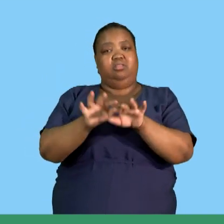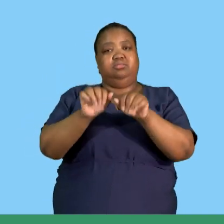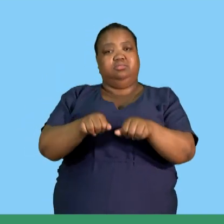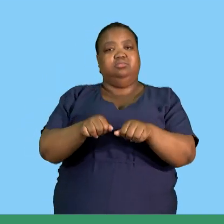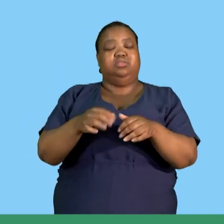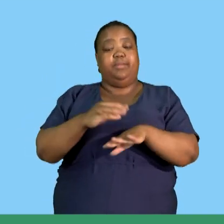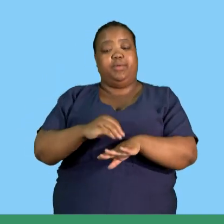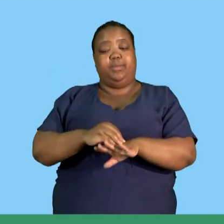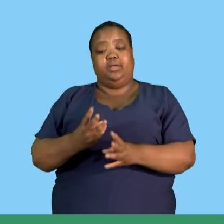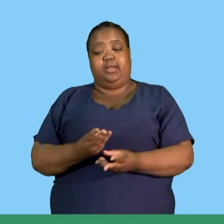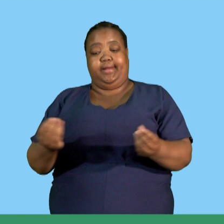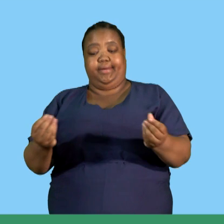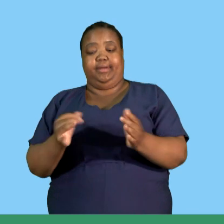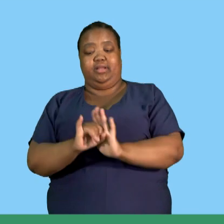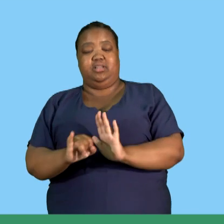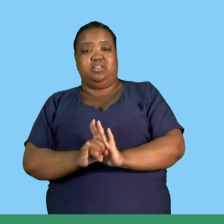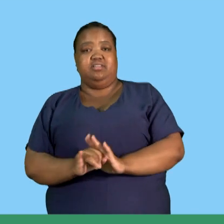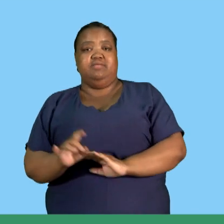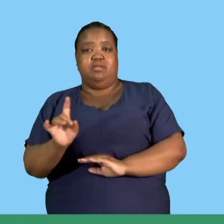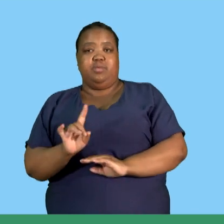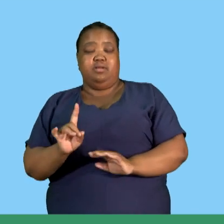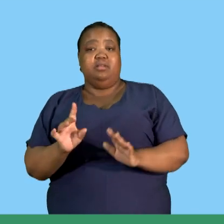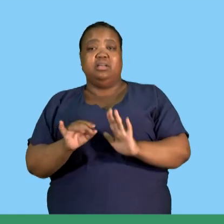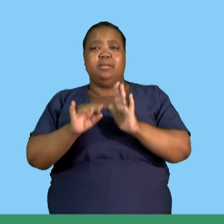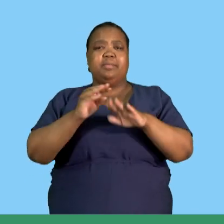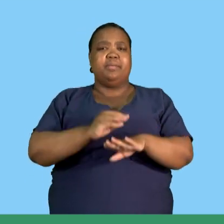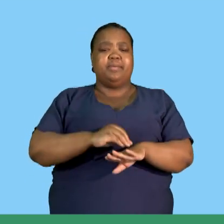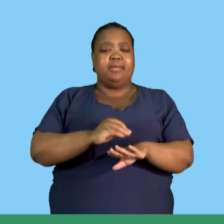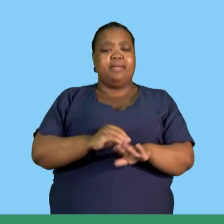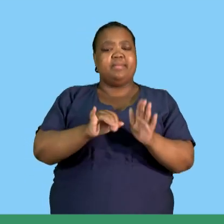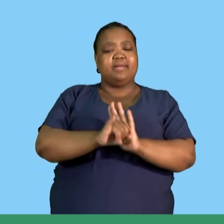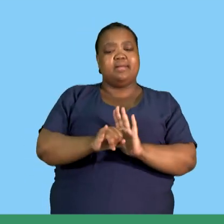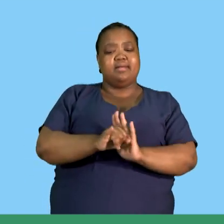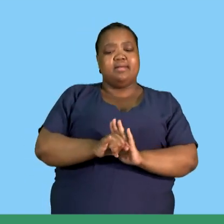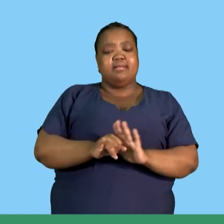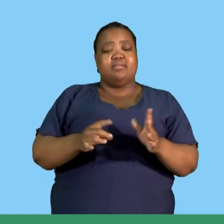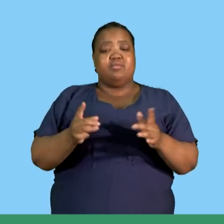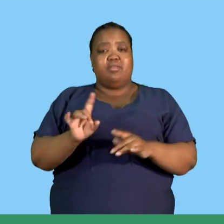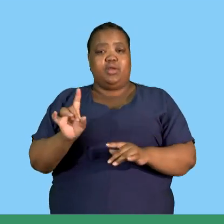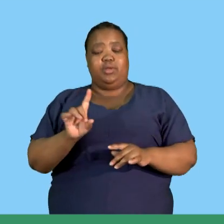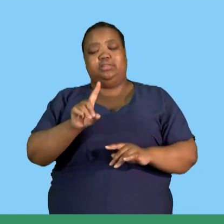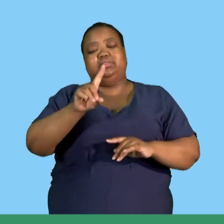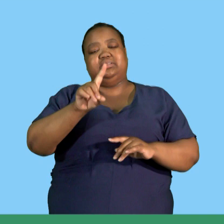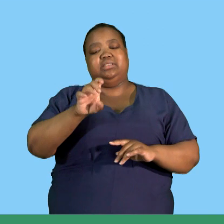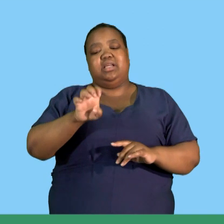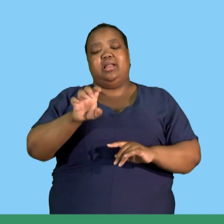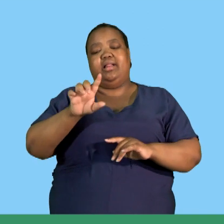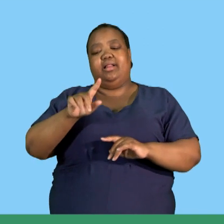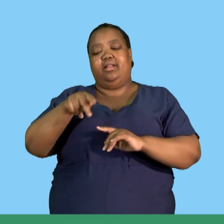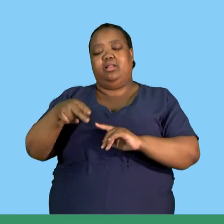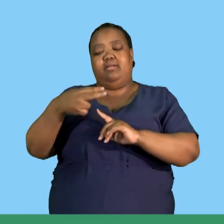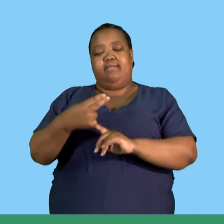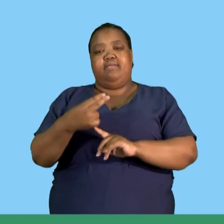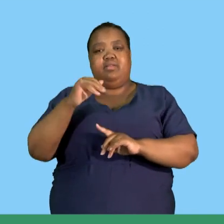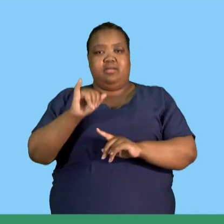of what? The problem-solving technique identified. What was that technique identified? It was our Delphi. So now